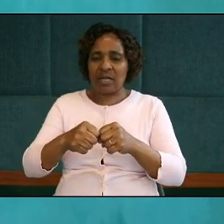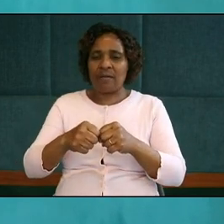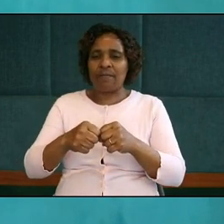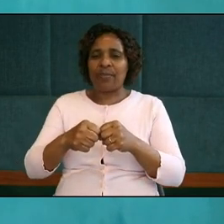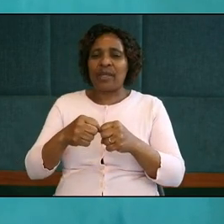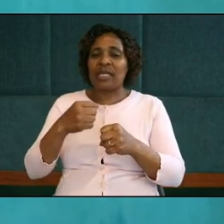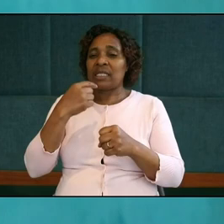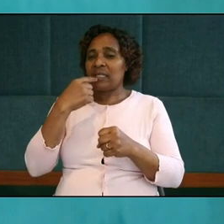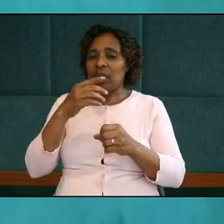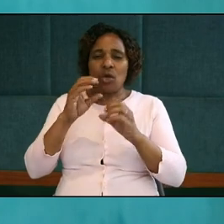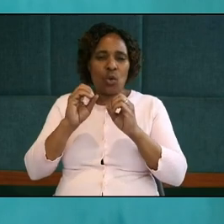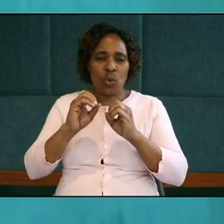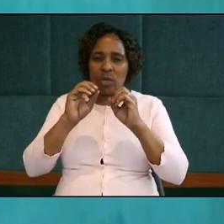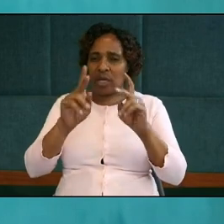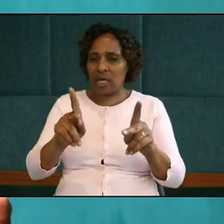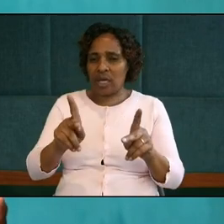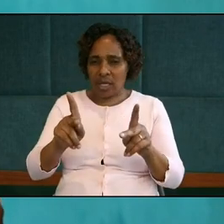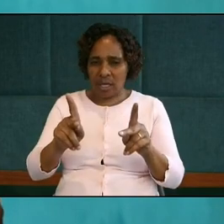he can just say, okay,